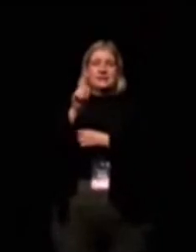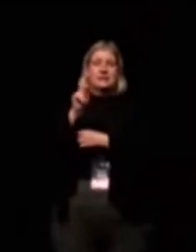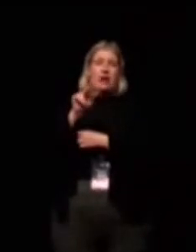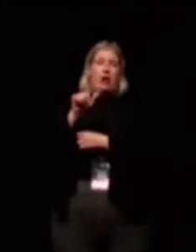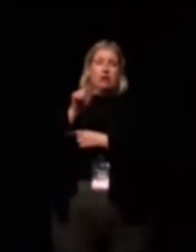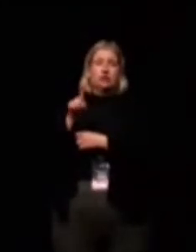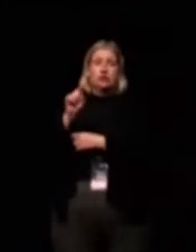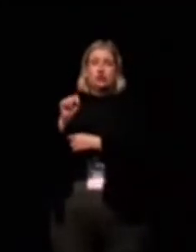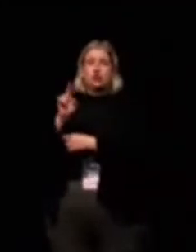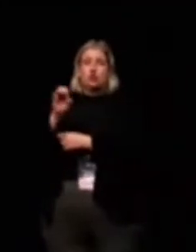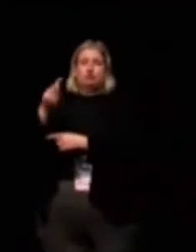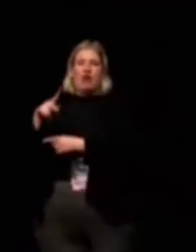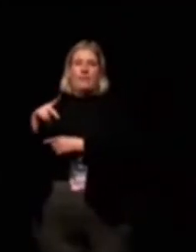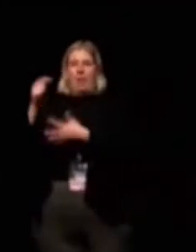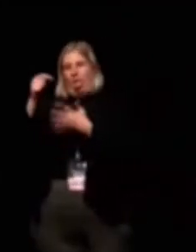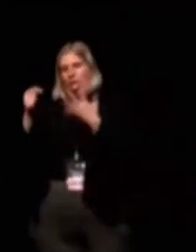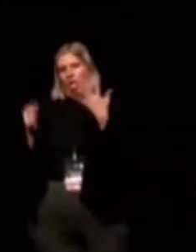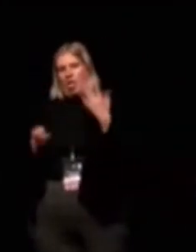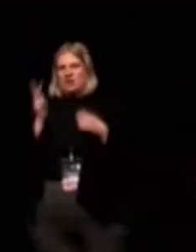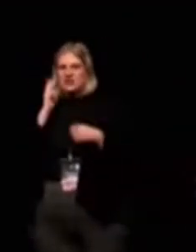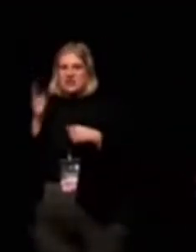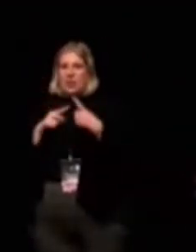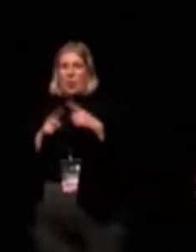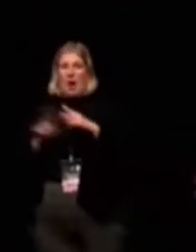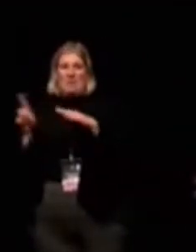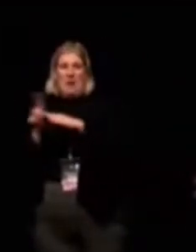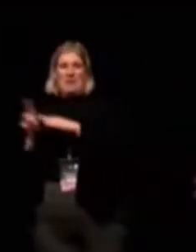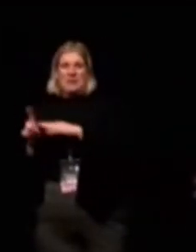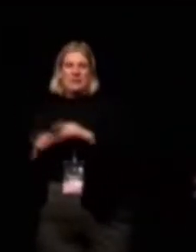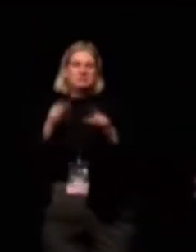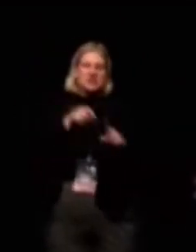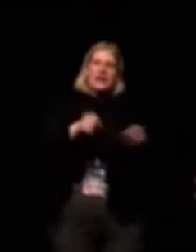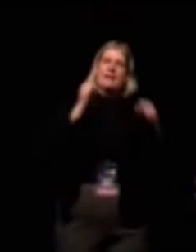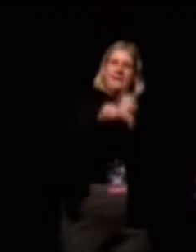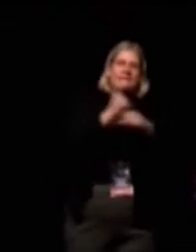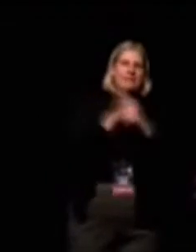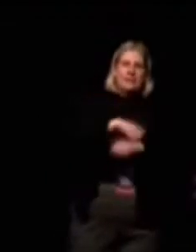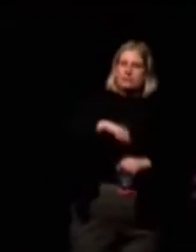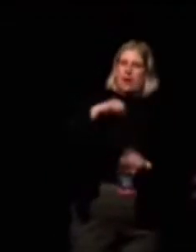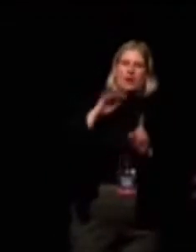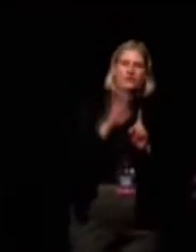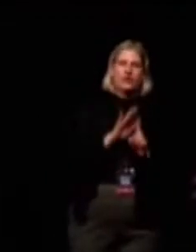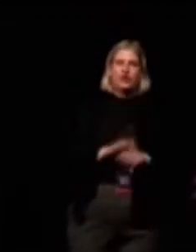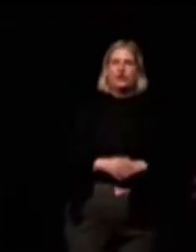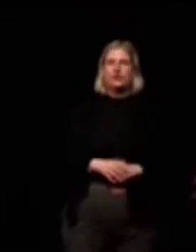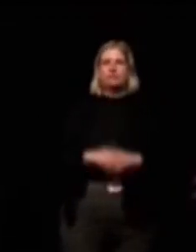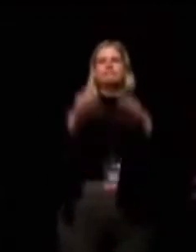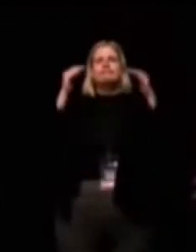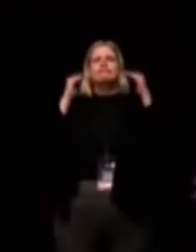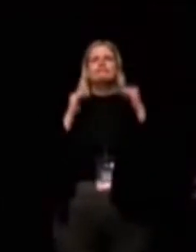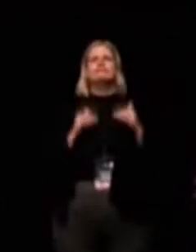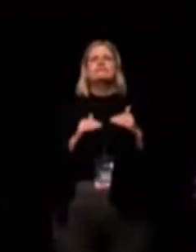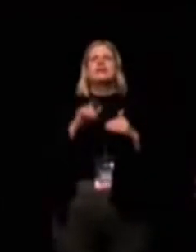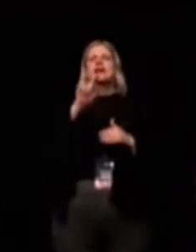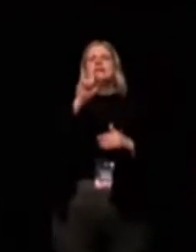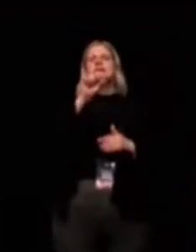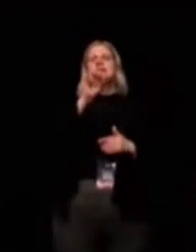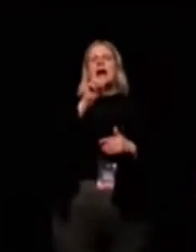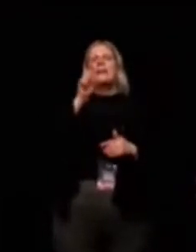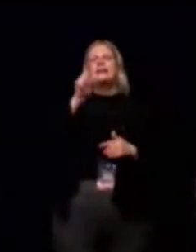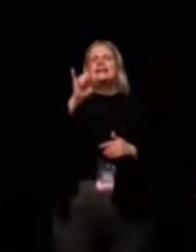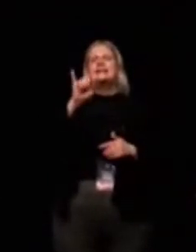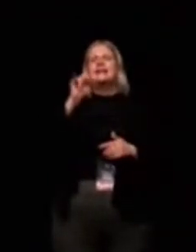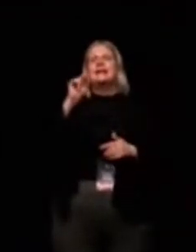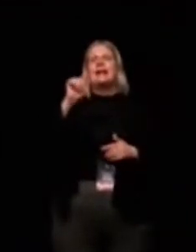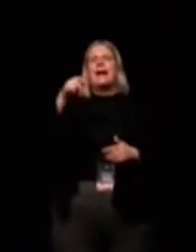Trumpism every place it rears its ugly head, and she has been out there for us, and I'm so proud of her. And Tom DiNapoli, who is a consummate